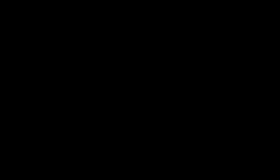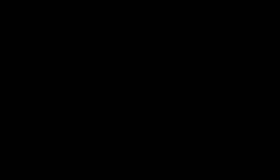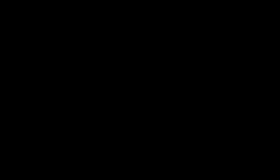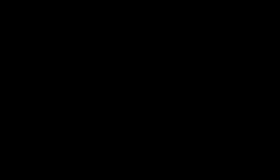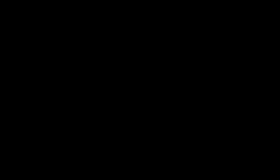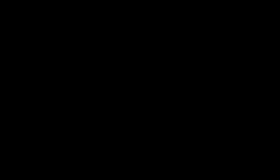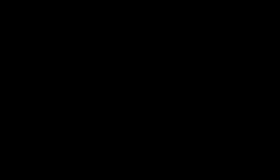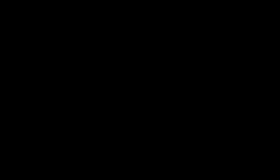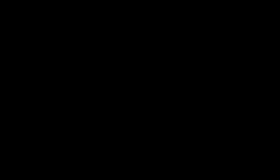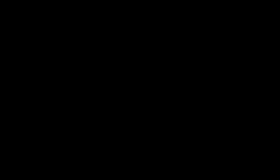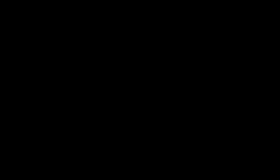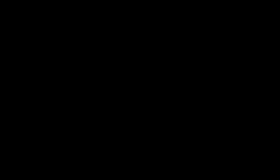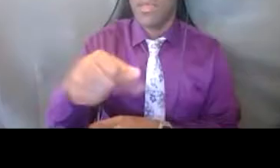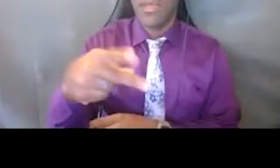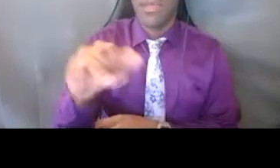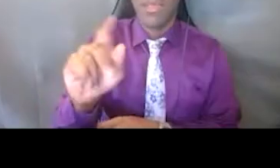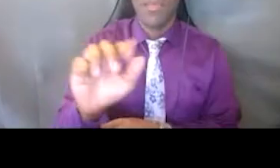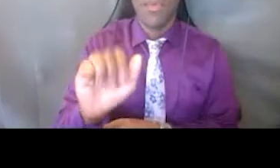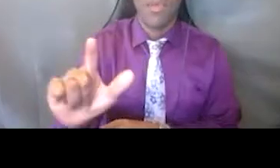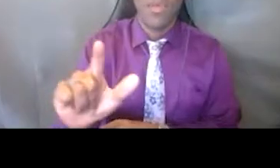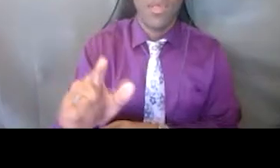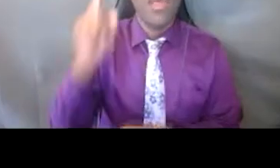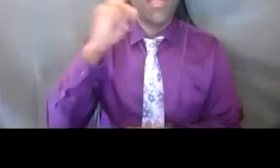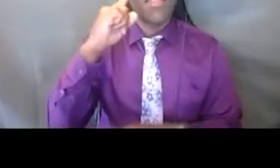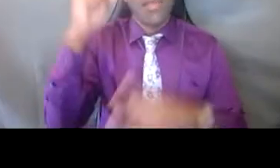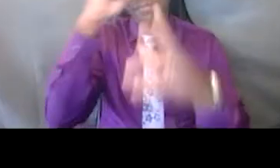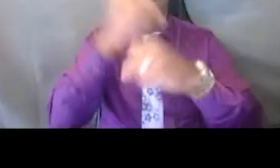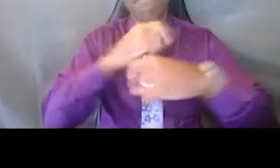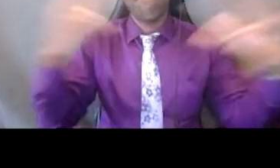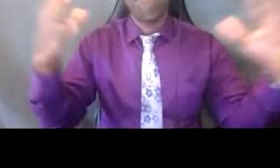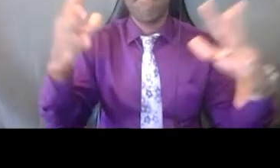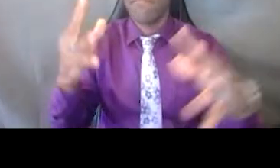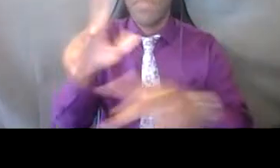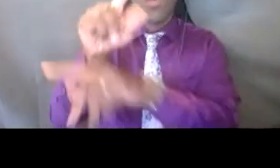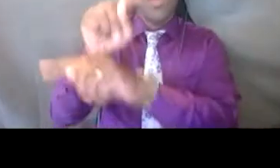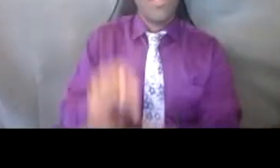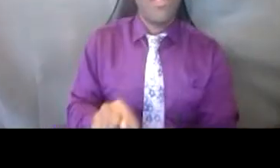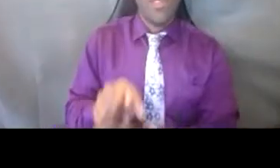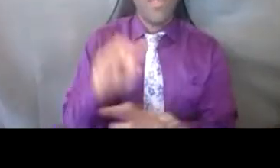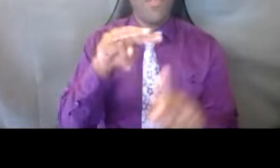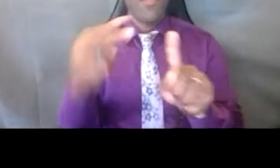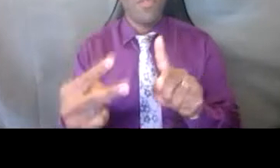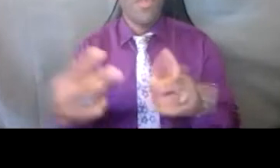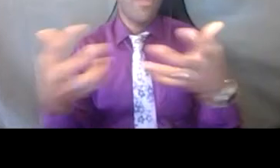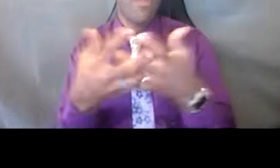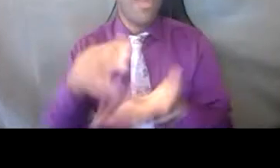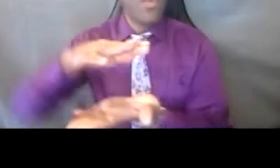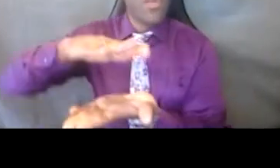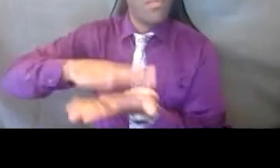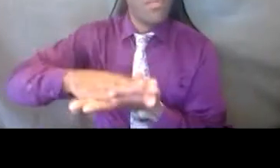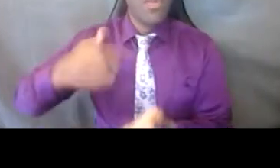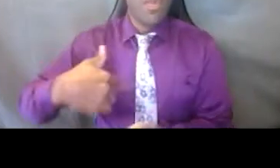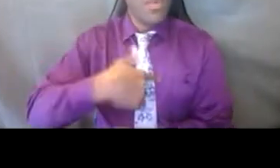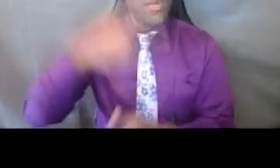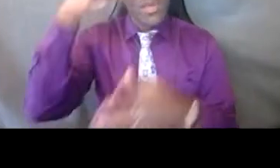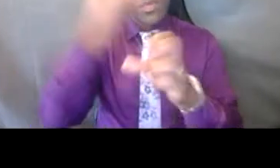very traditional senses, in academics, we think about cultural capital as the way it is